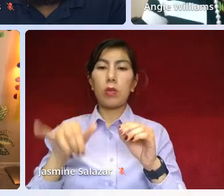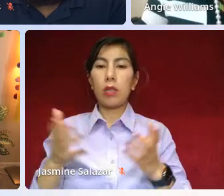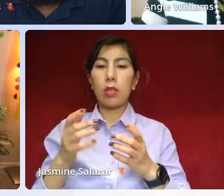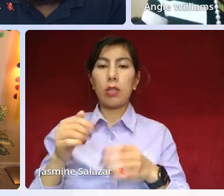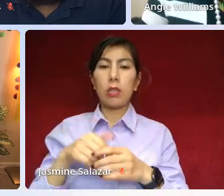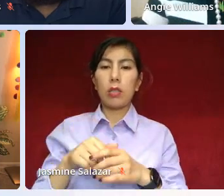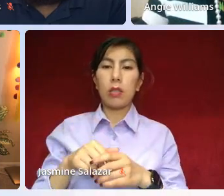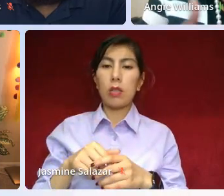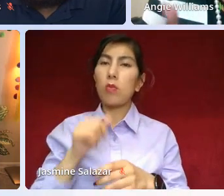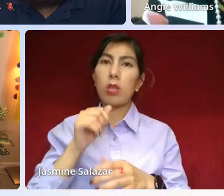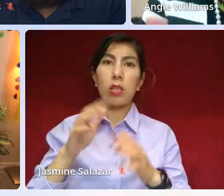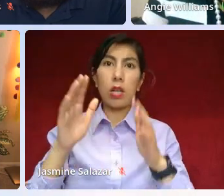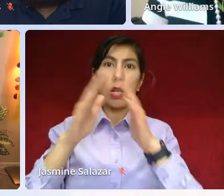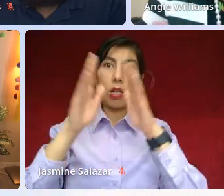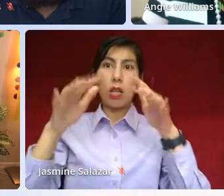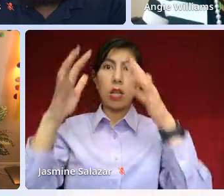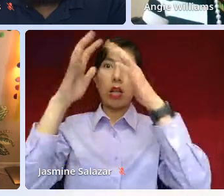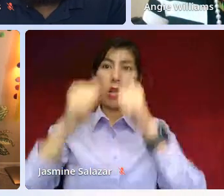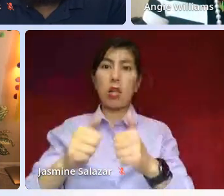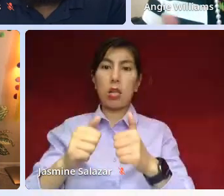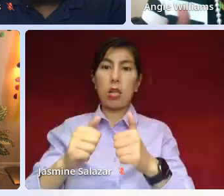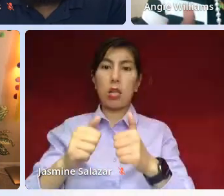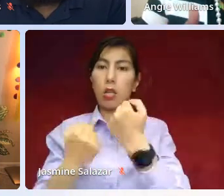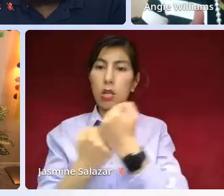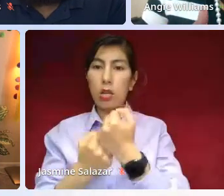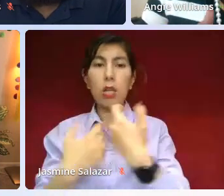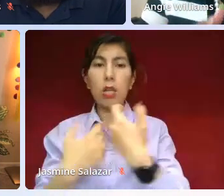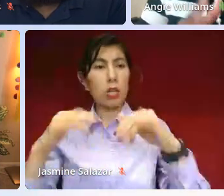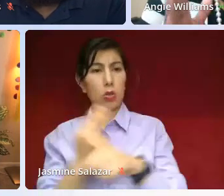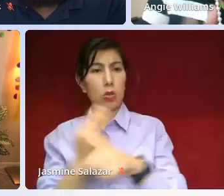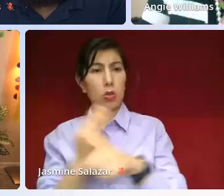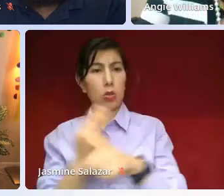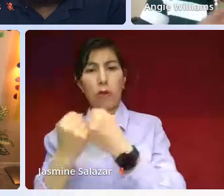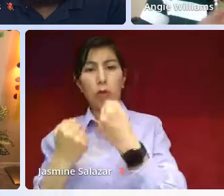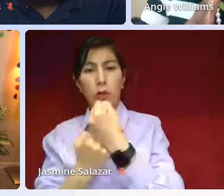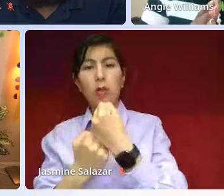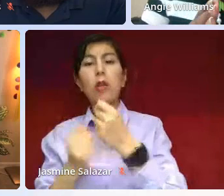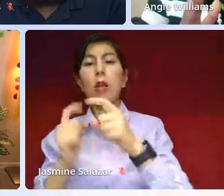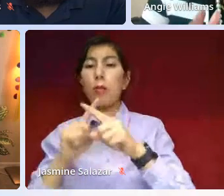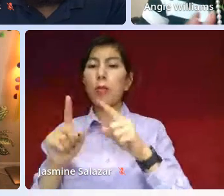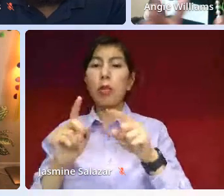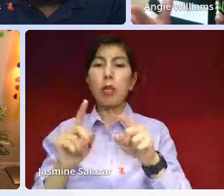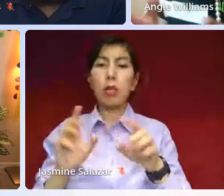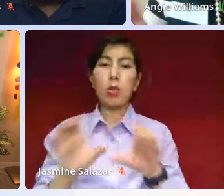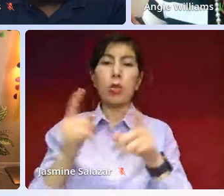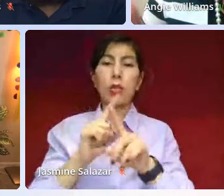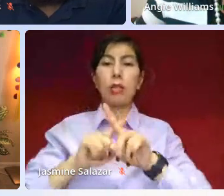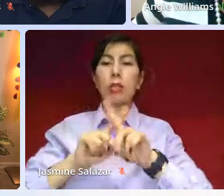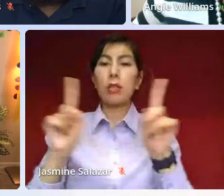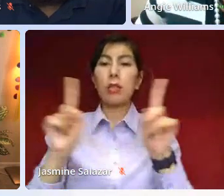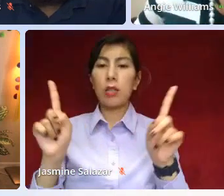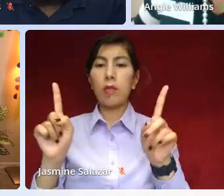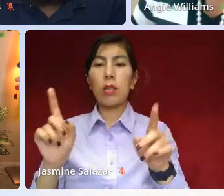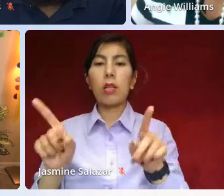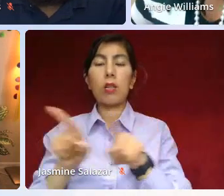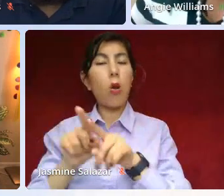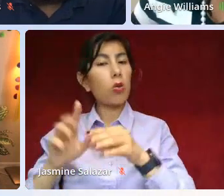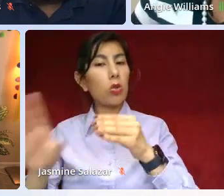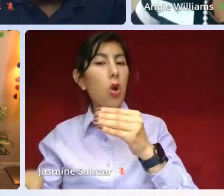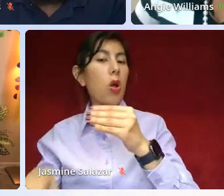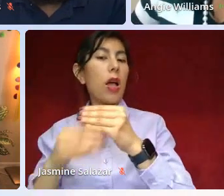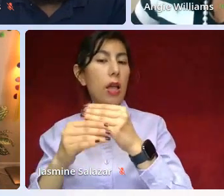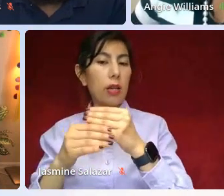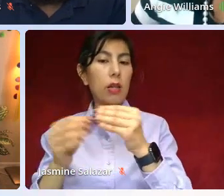not tearing down the foundation. We're still using the foundation, but we are doing things different and we're adding on. So with that